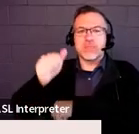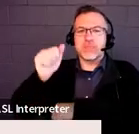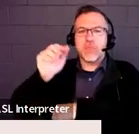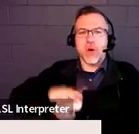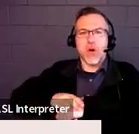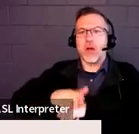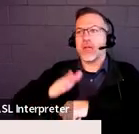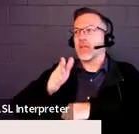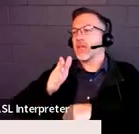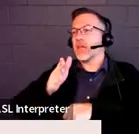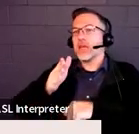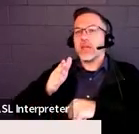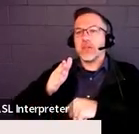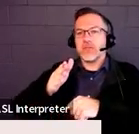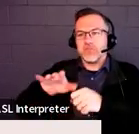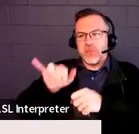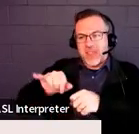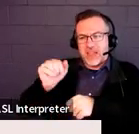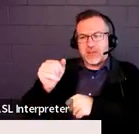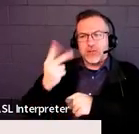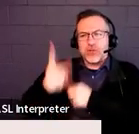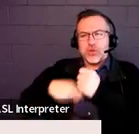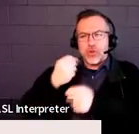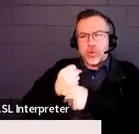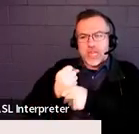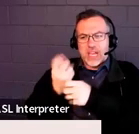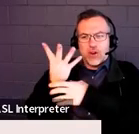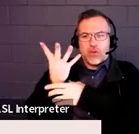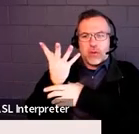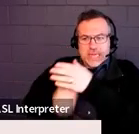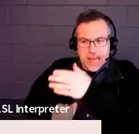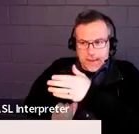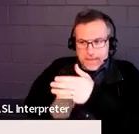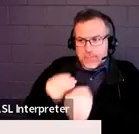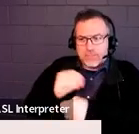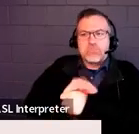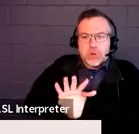the fact that there was a gap during those 2 years and you didn't have access